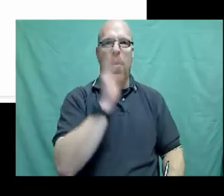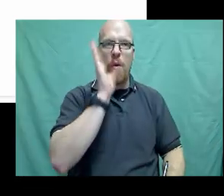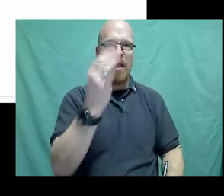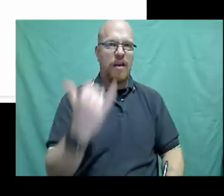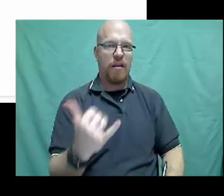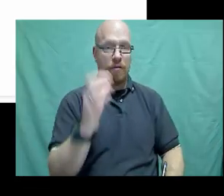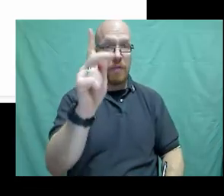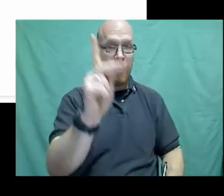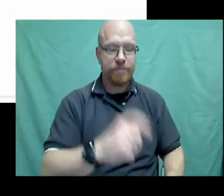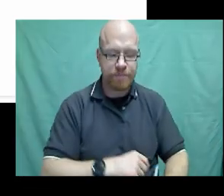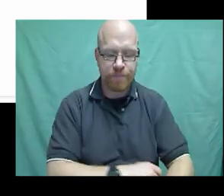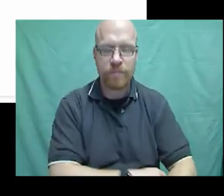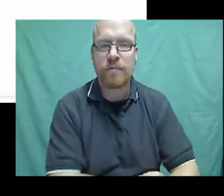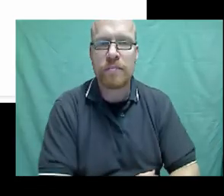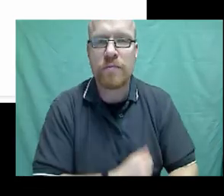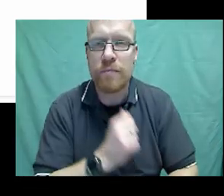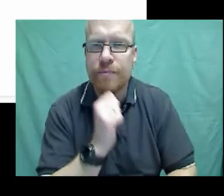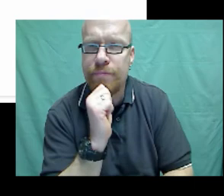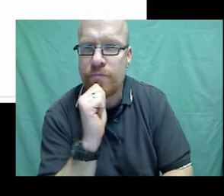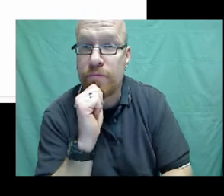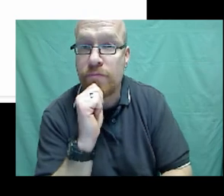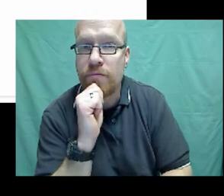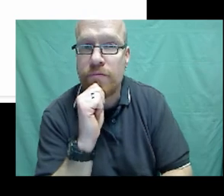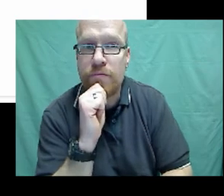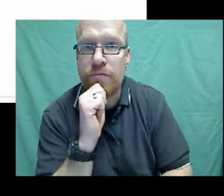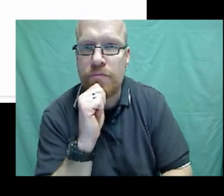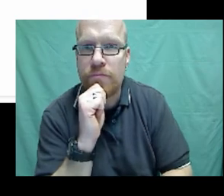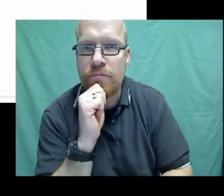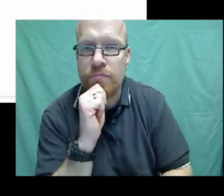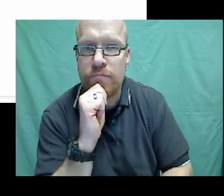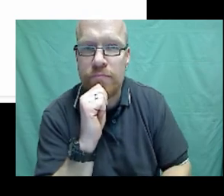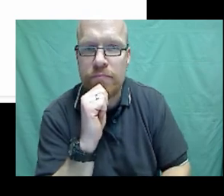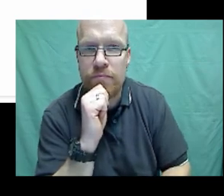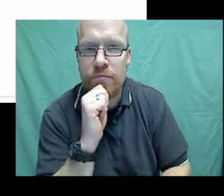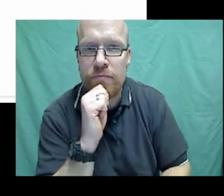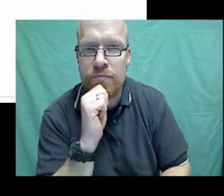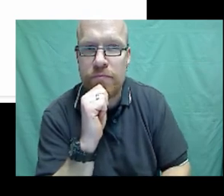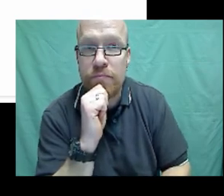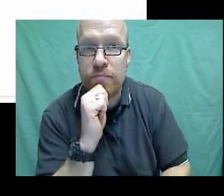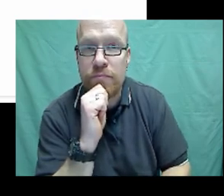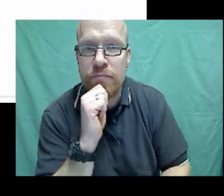Okay, now I'll fill my answers, my A, B, and C, my numbers.